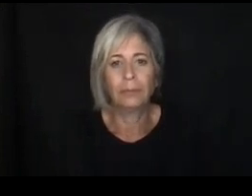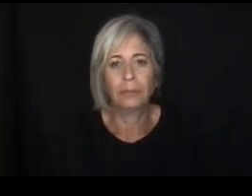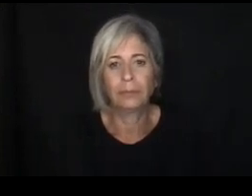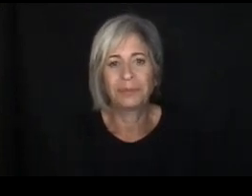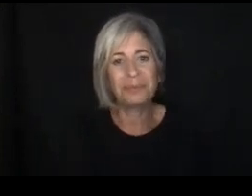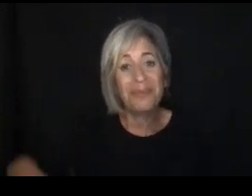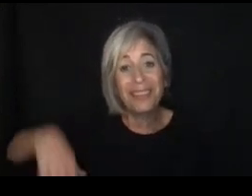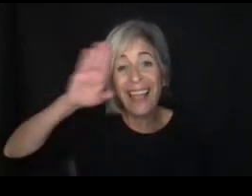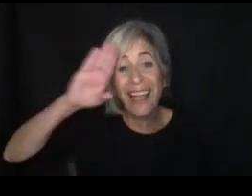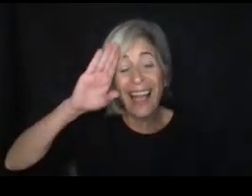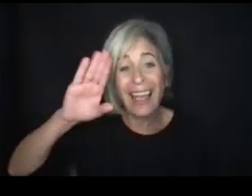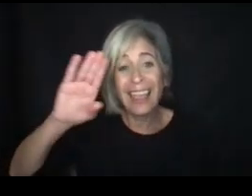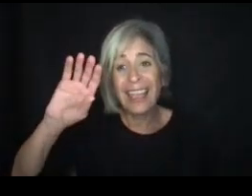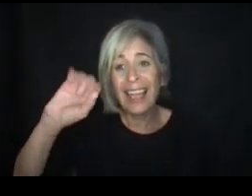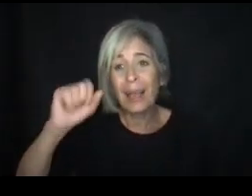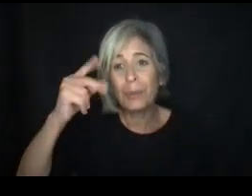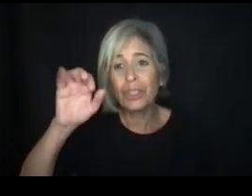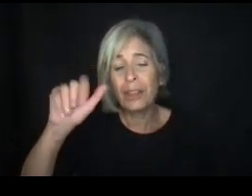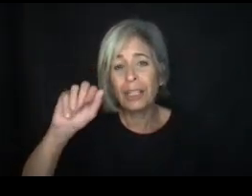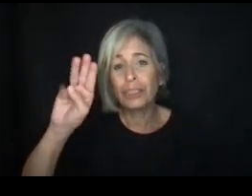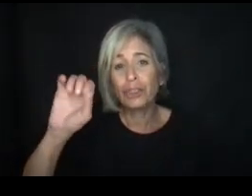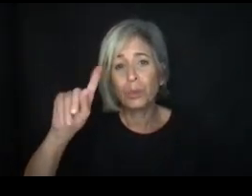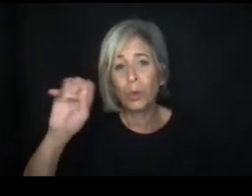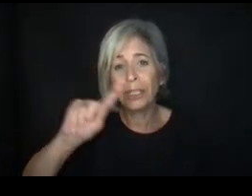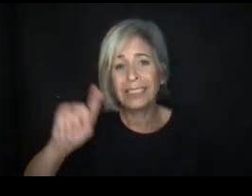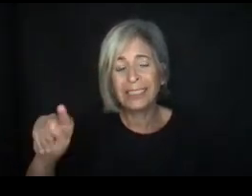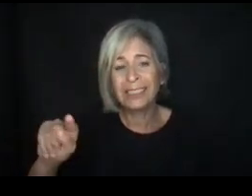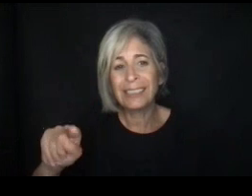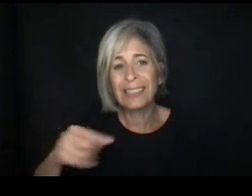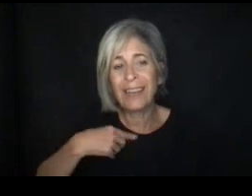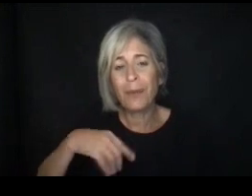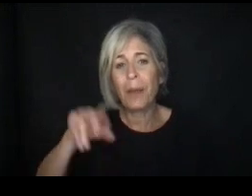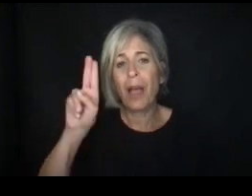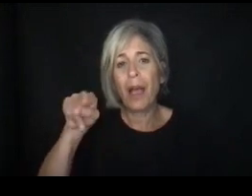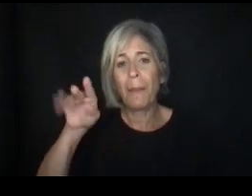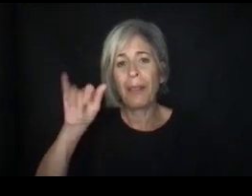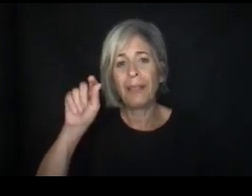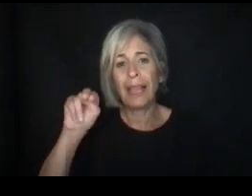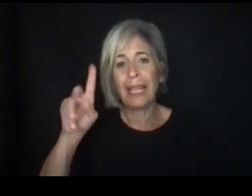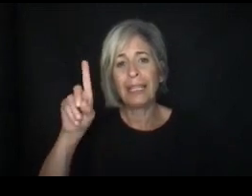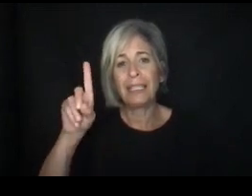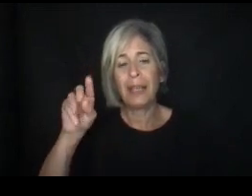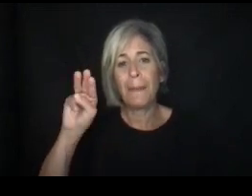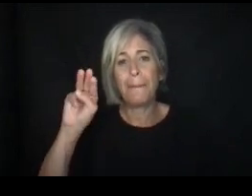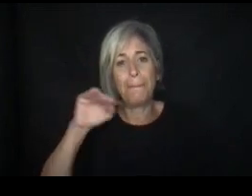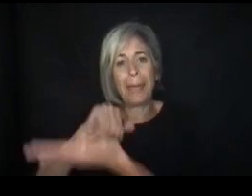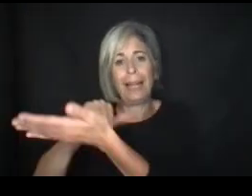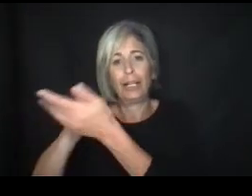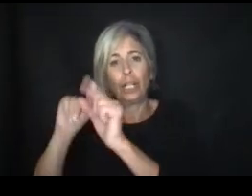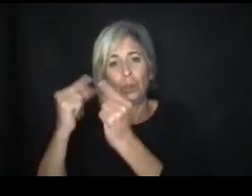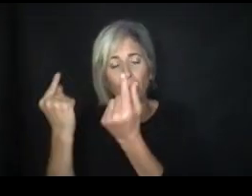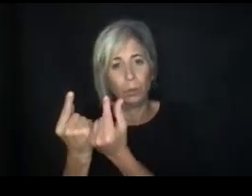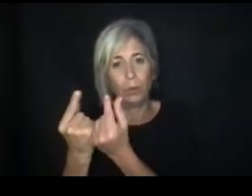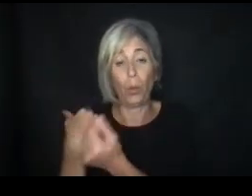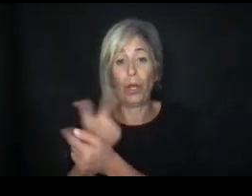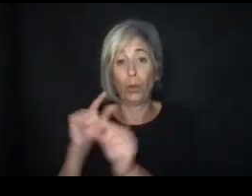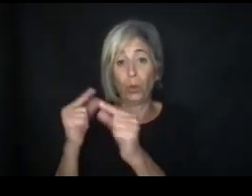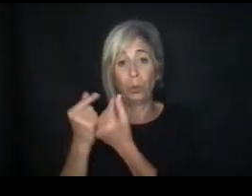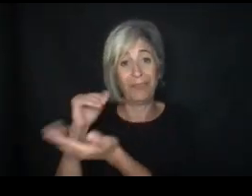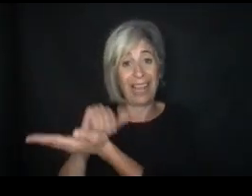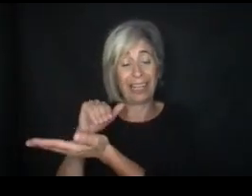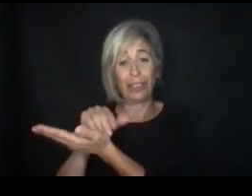Hi, I'm Sheila Schwartz. I'm from Upland Medical Group, and we are a group of doctors